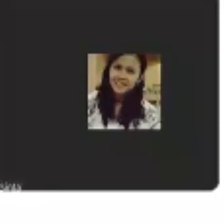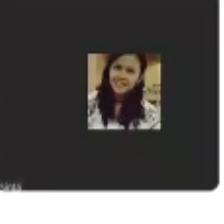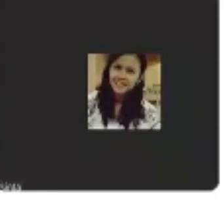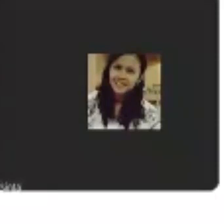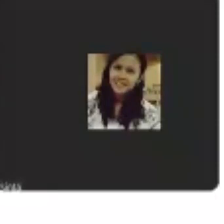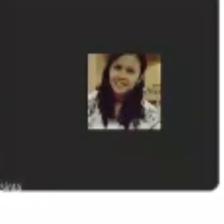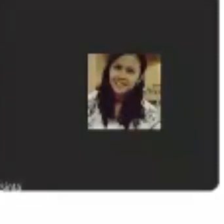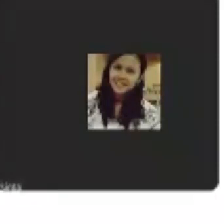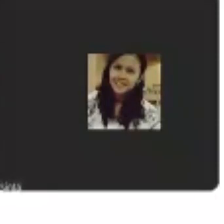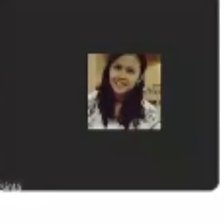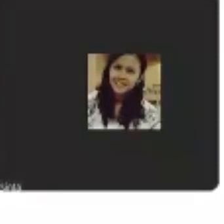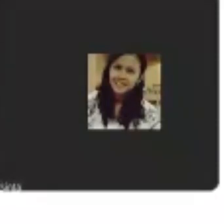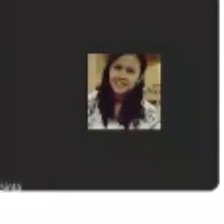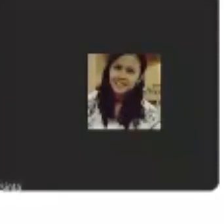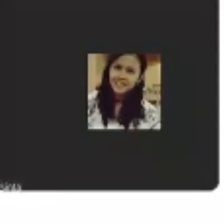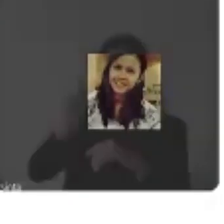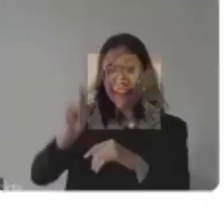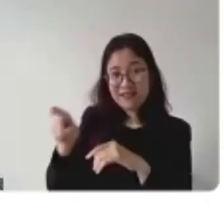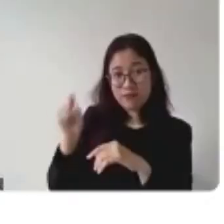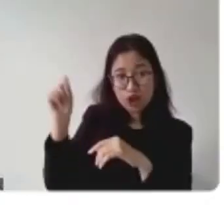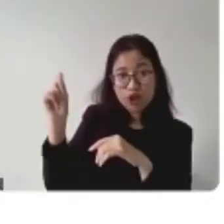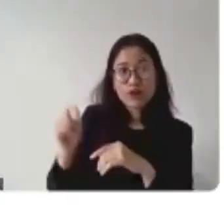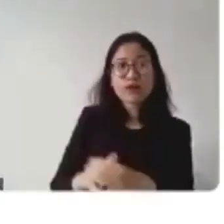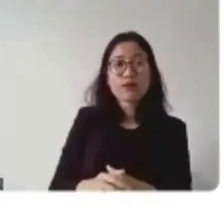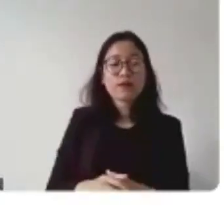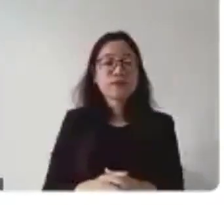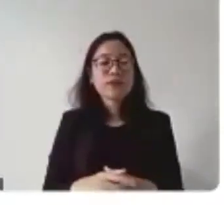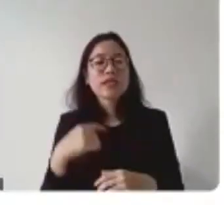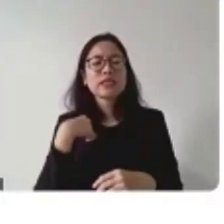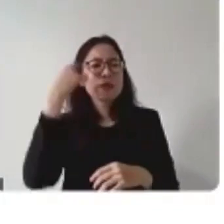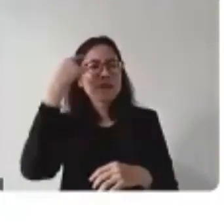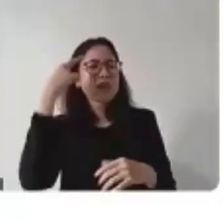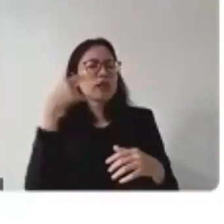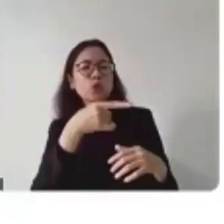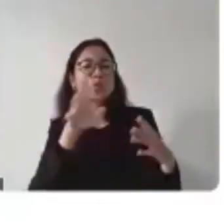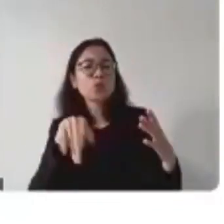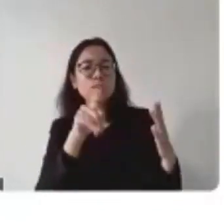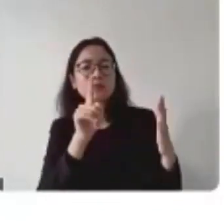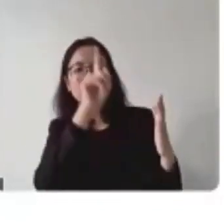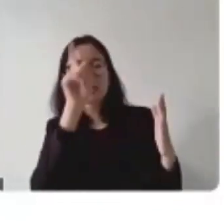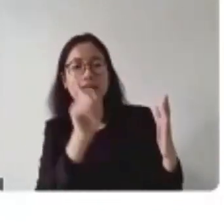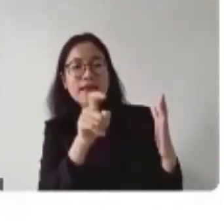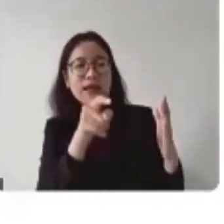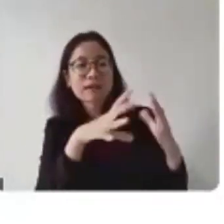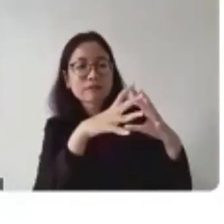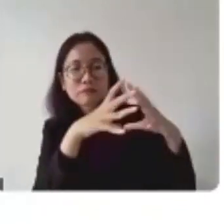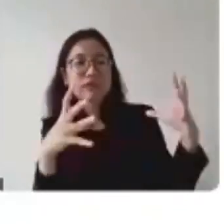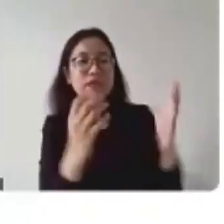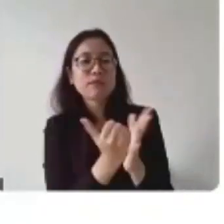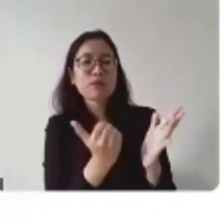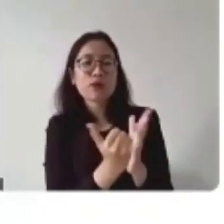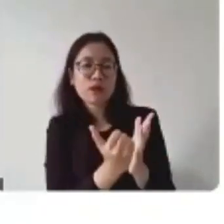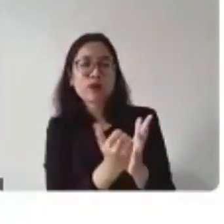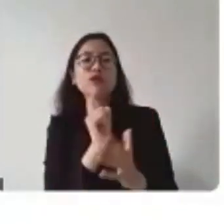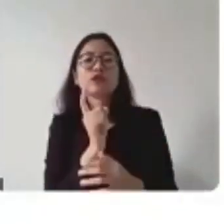And it's a big question. We know that from